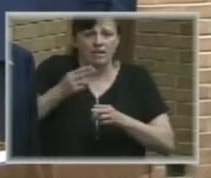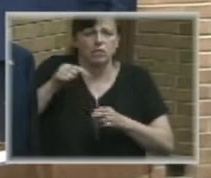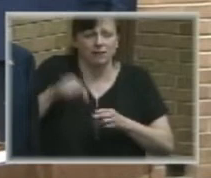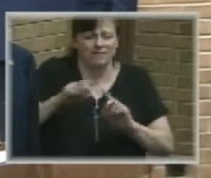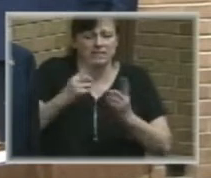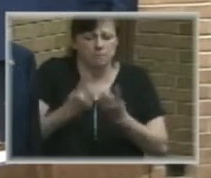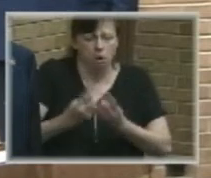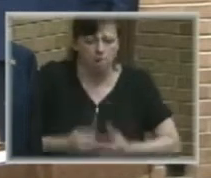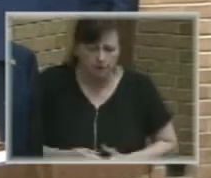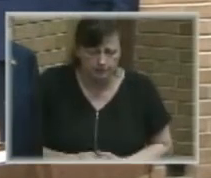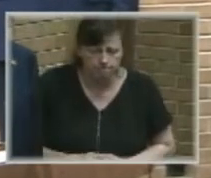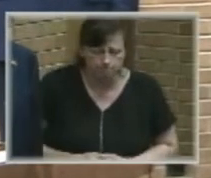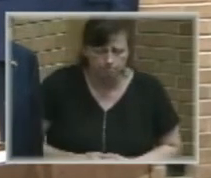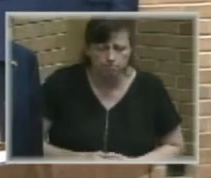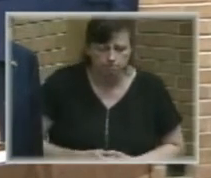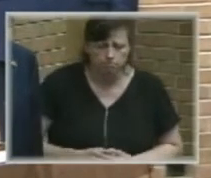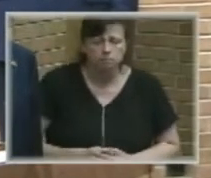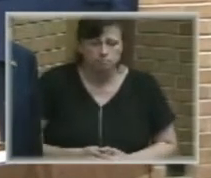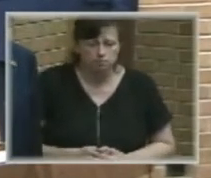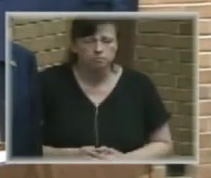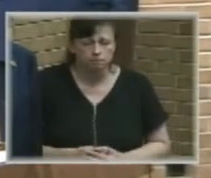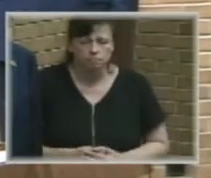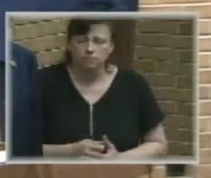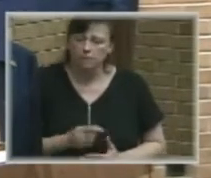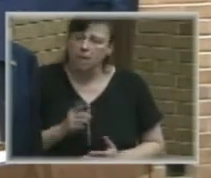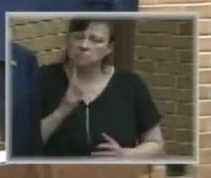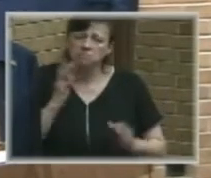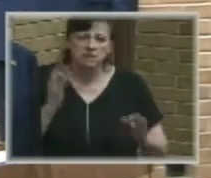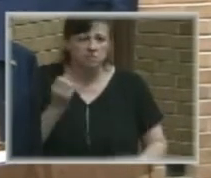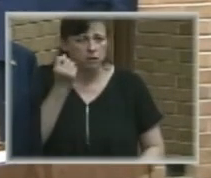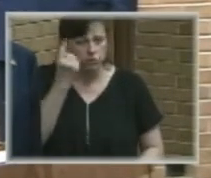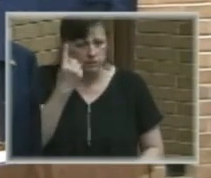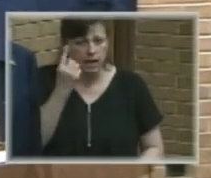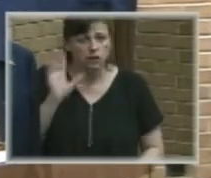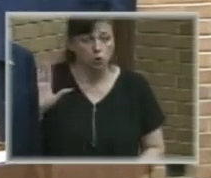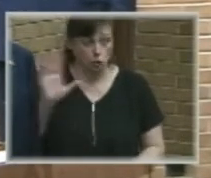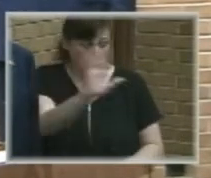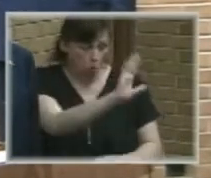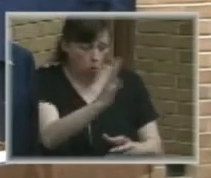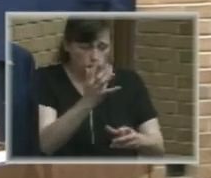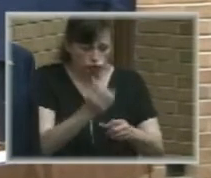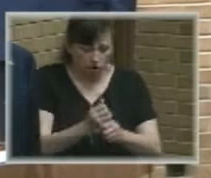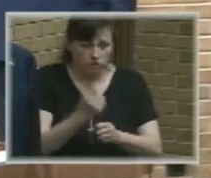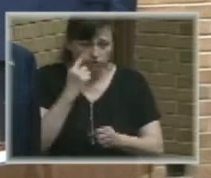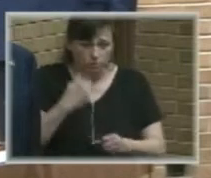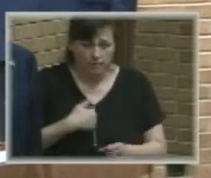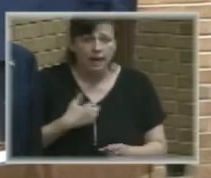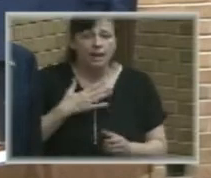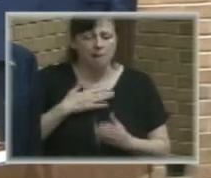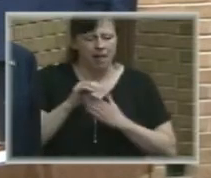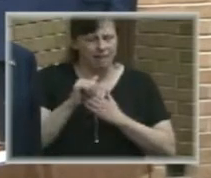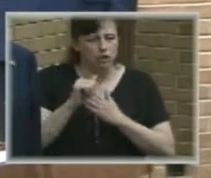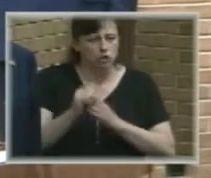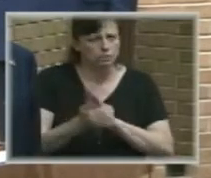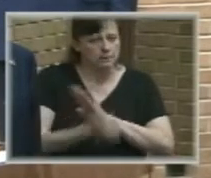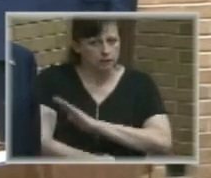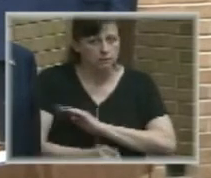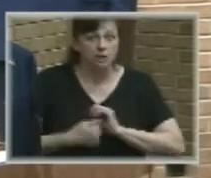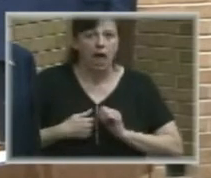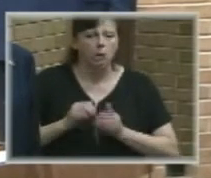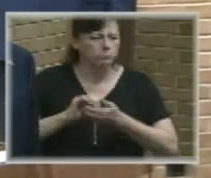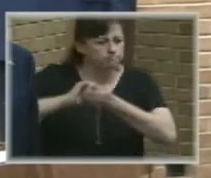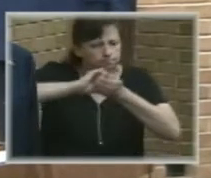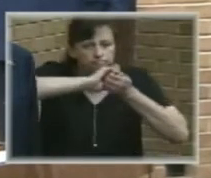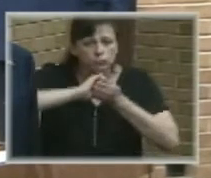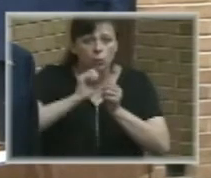department. I'm keenly aware of the trust you put in me and in my leadership. I will work with you in seeking